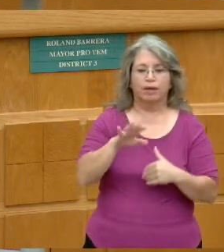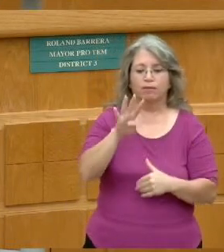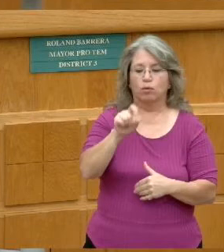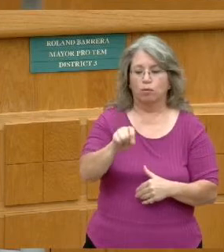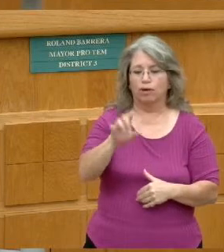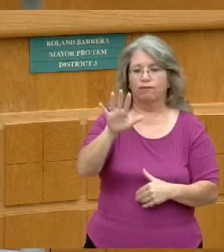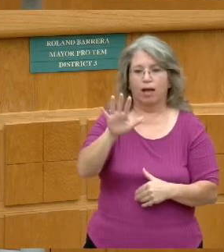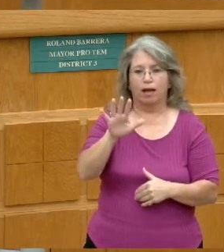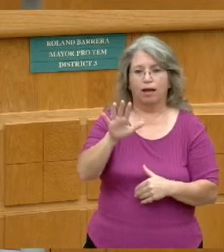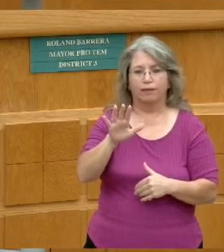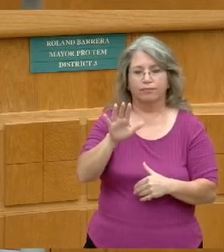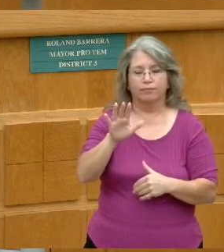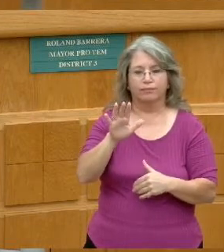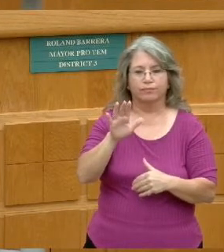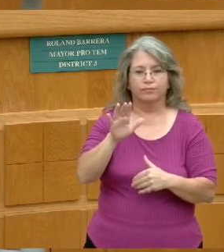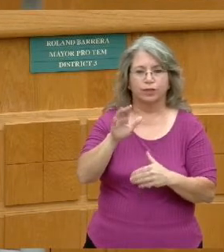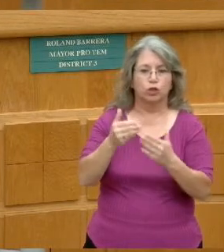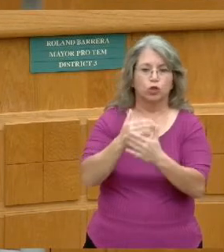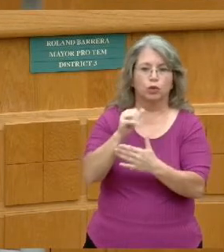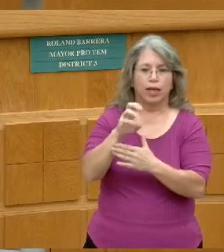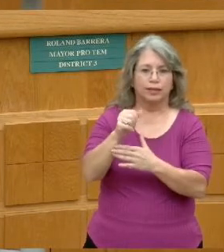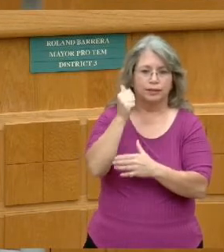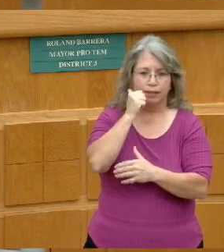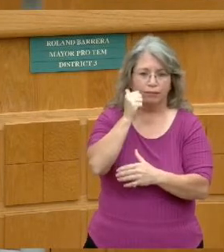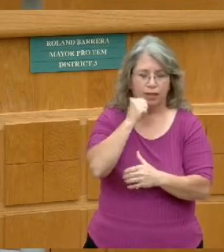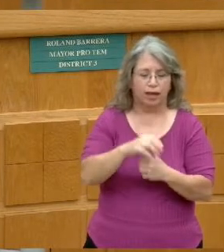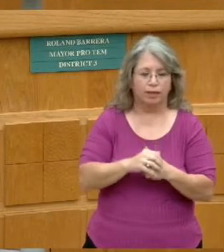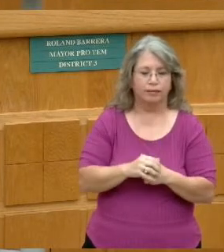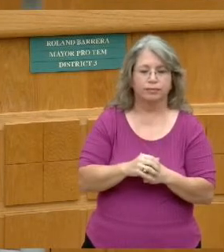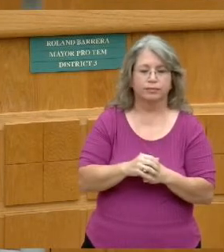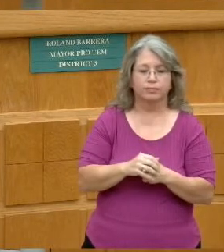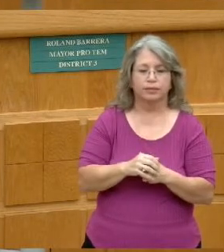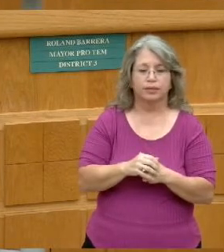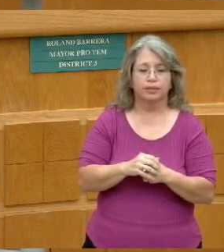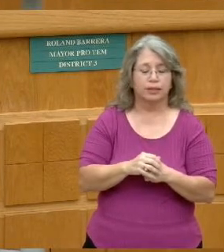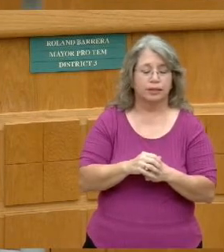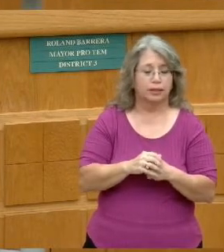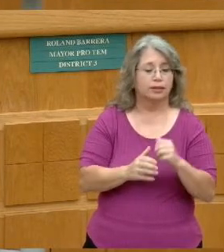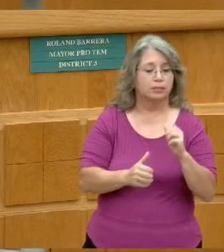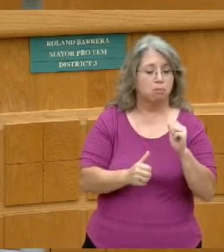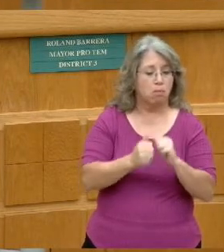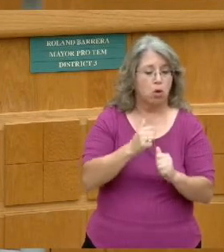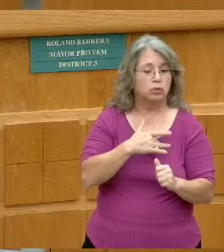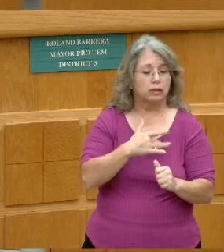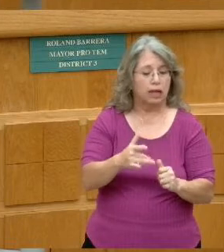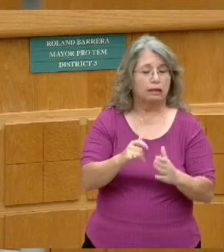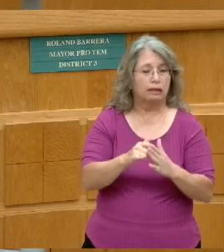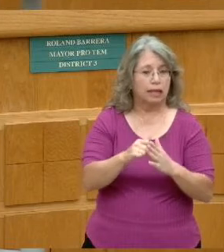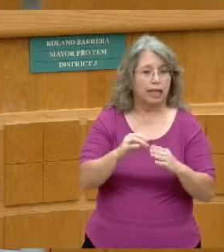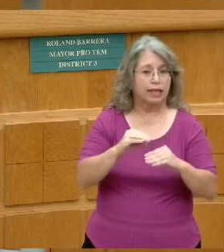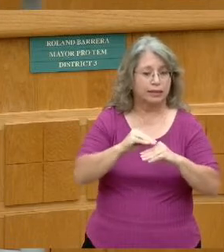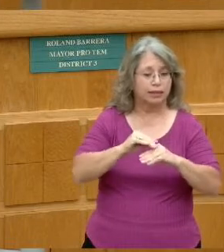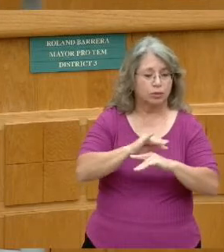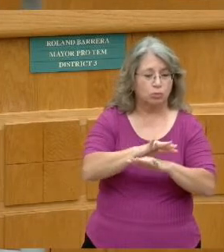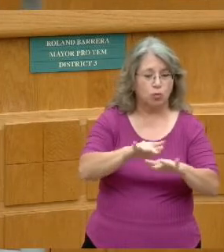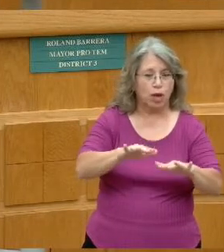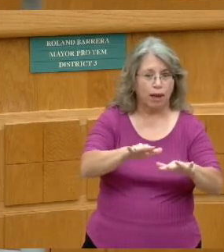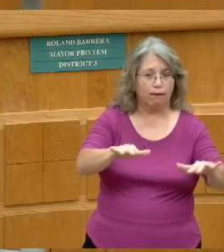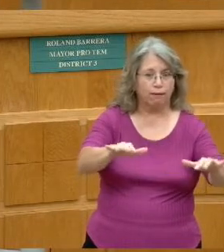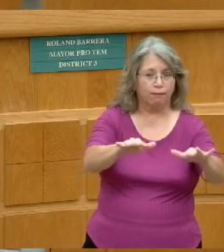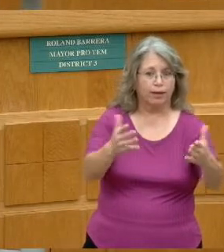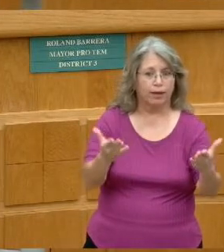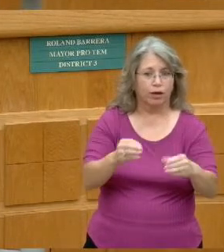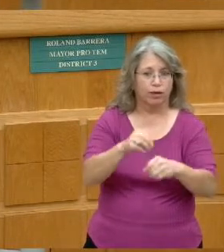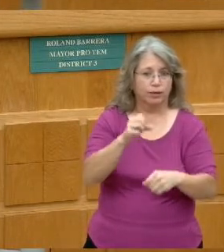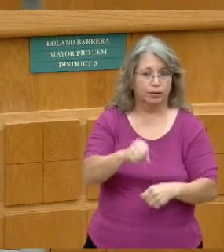week. It's most likely that COVID-19 is spreading in South Texas. So this is based upon our model